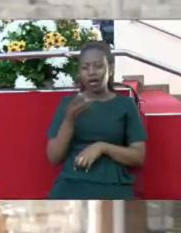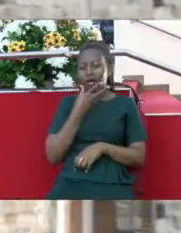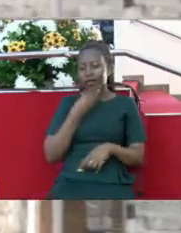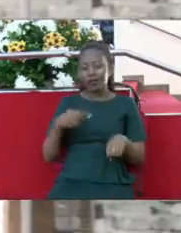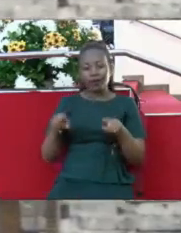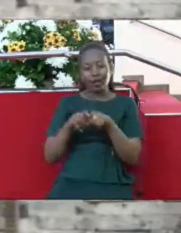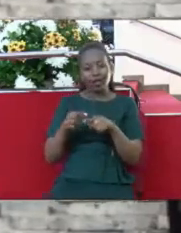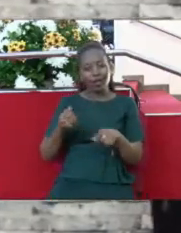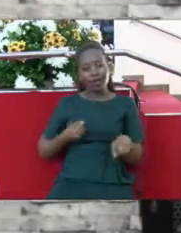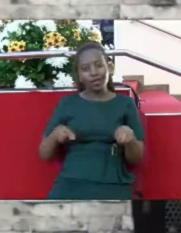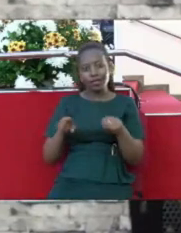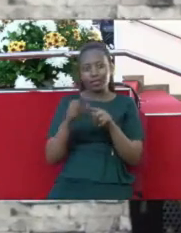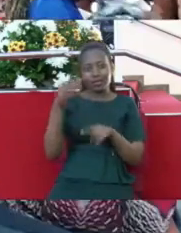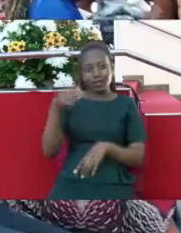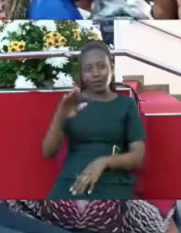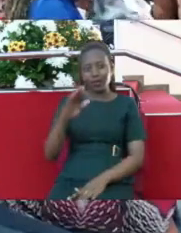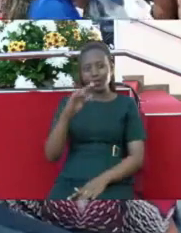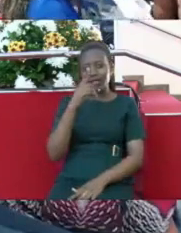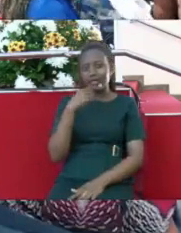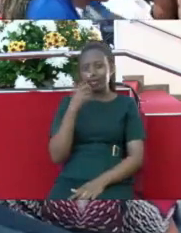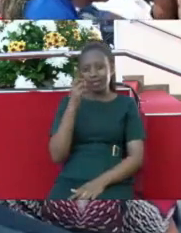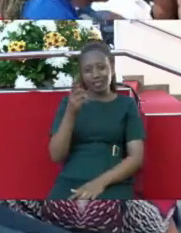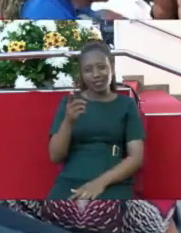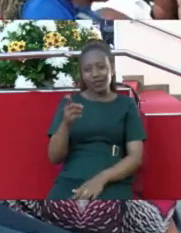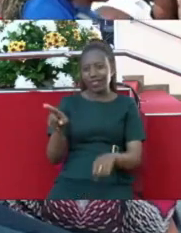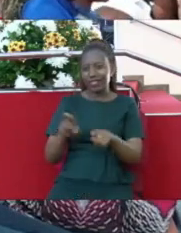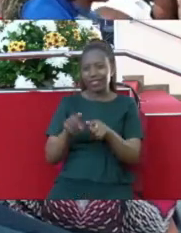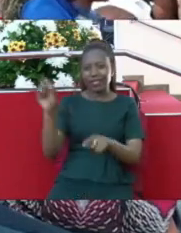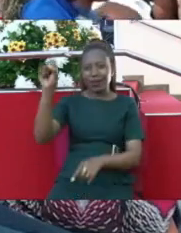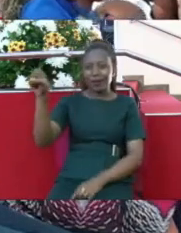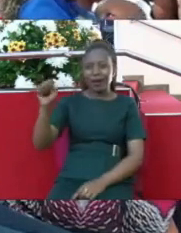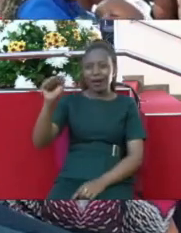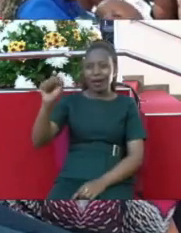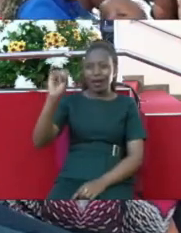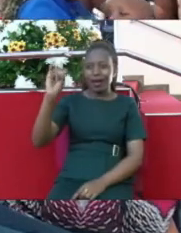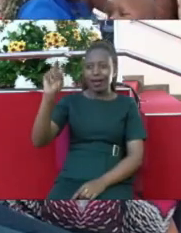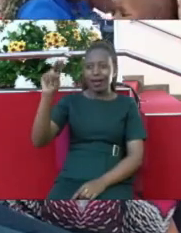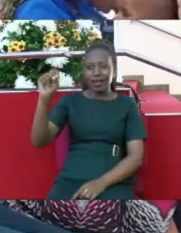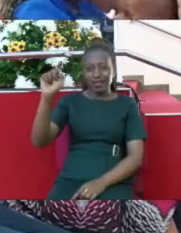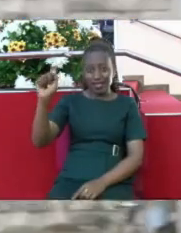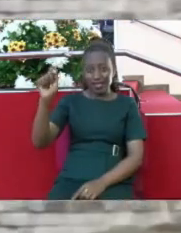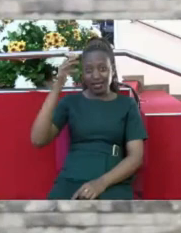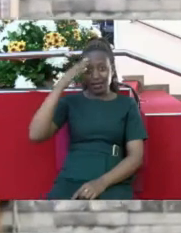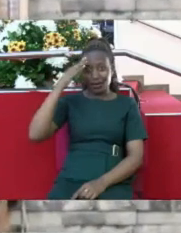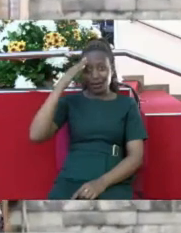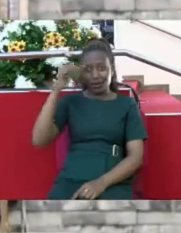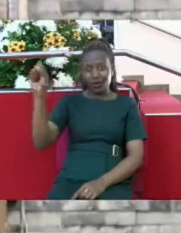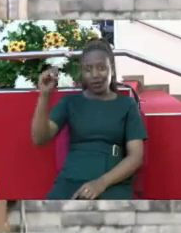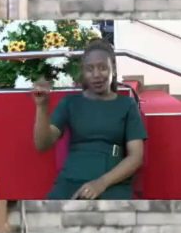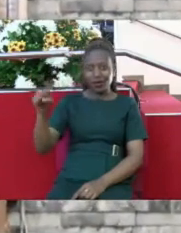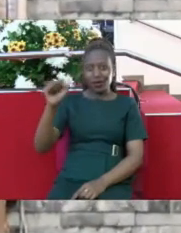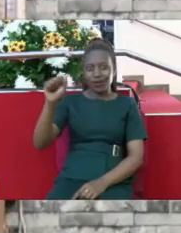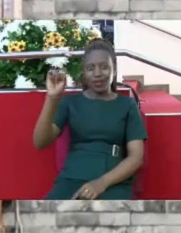Saint Nancy. Unaweza angalia dada yako ama ndugu yako unamuita Saint Nancy. We that were wicked and depraved in chapter